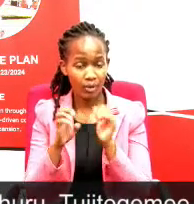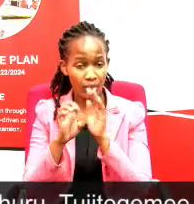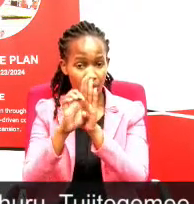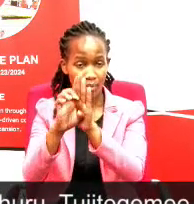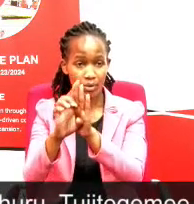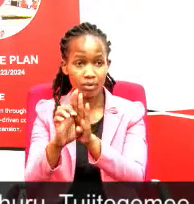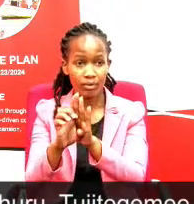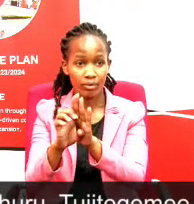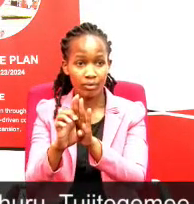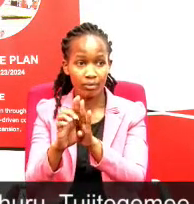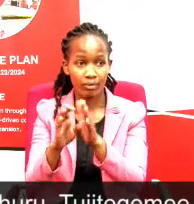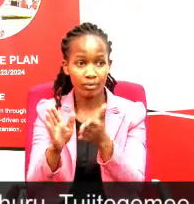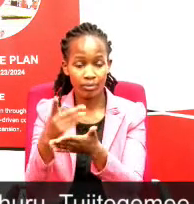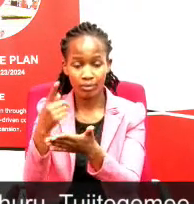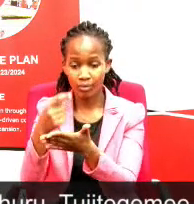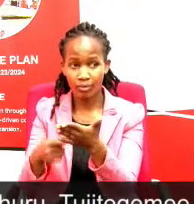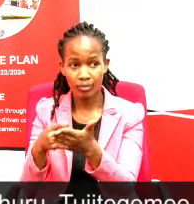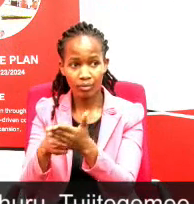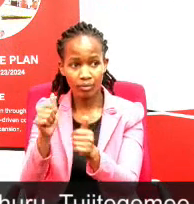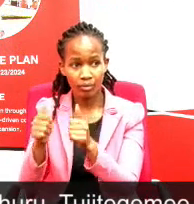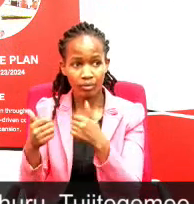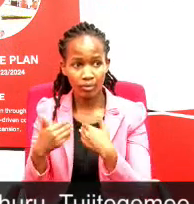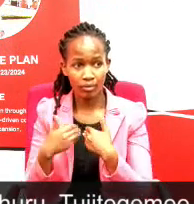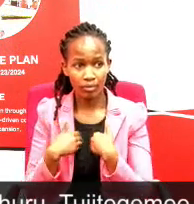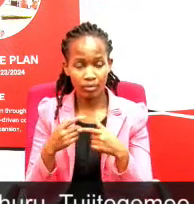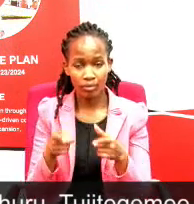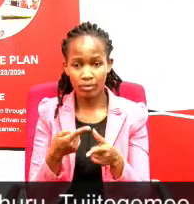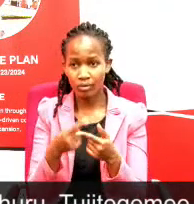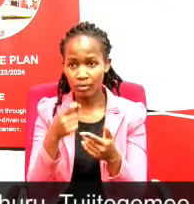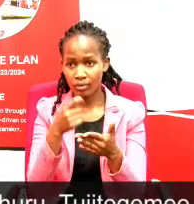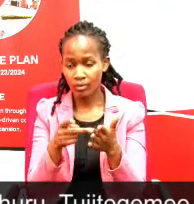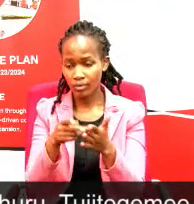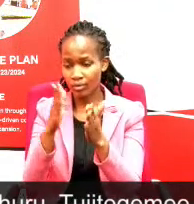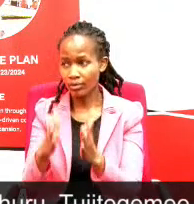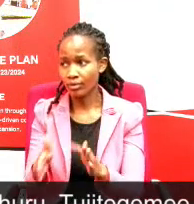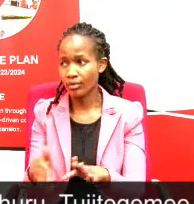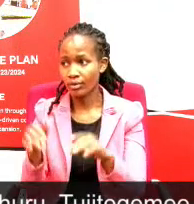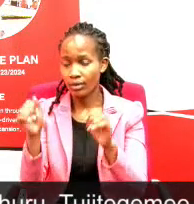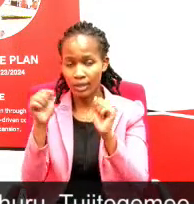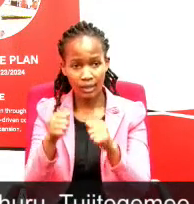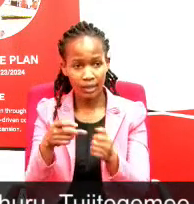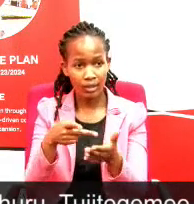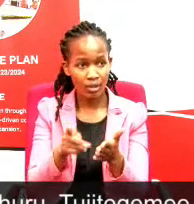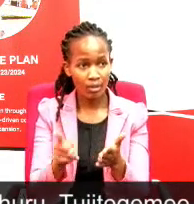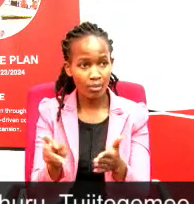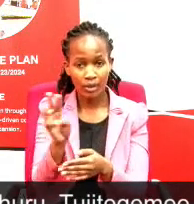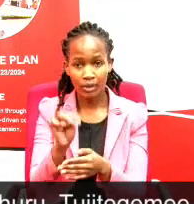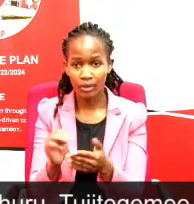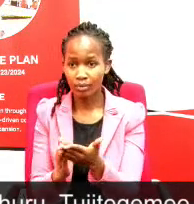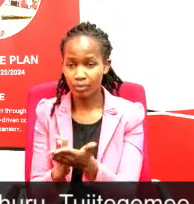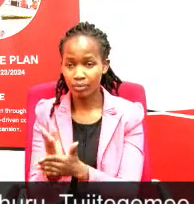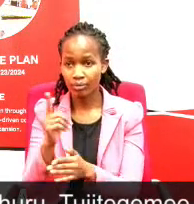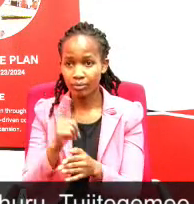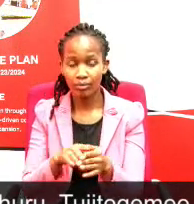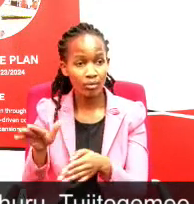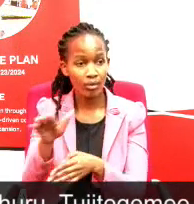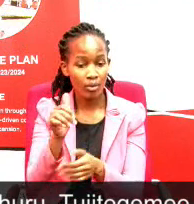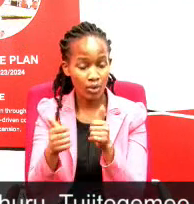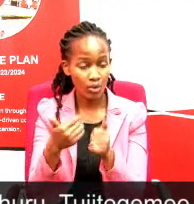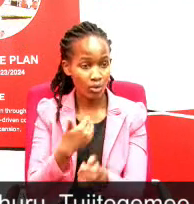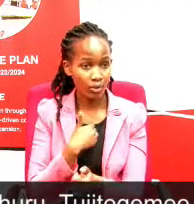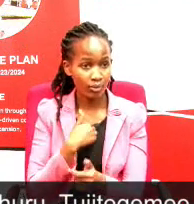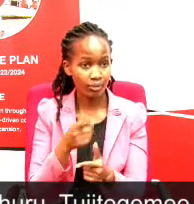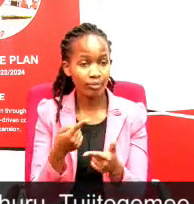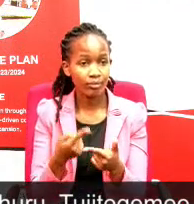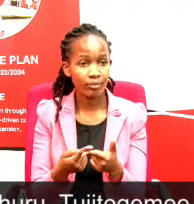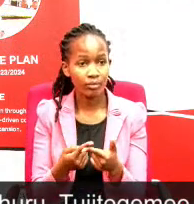like some of the taxes that are there. Some taxpayers are not even able to pay them through the platforms that are there. They